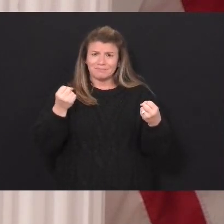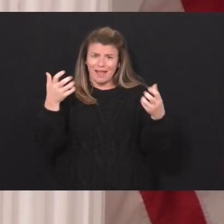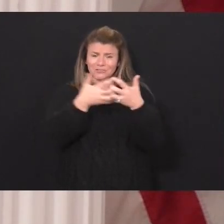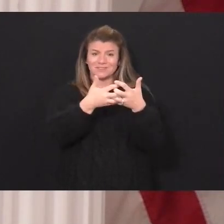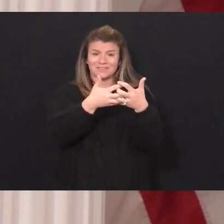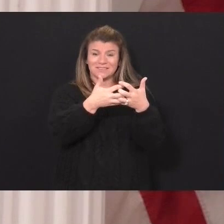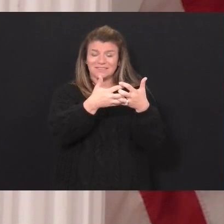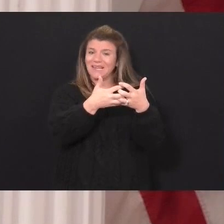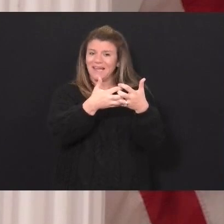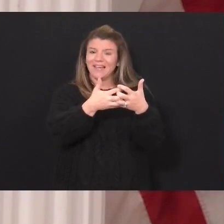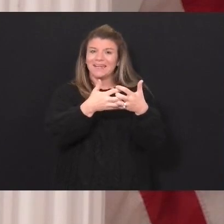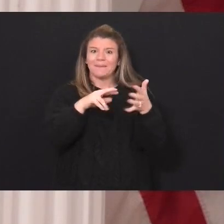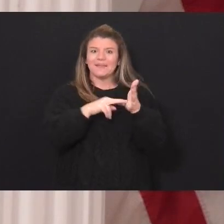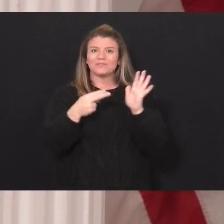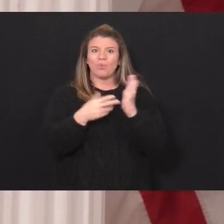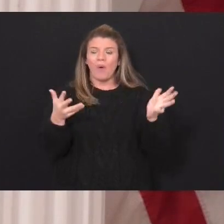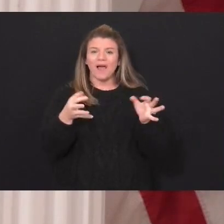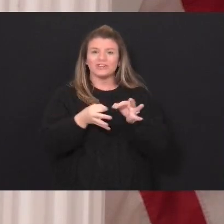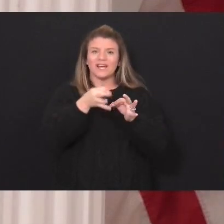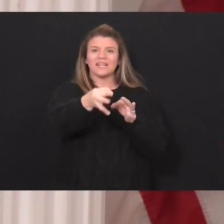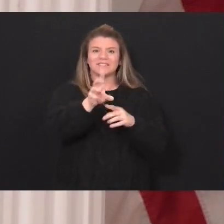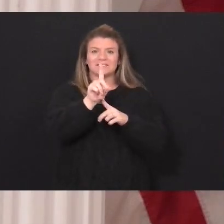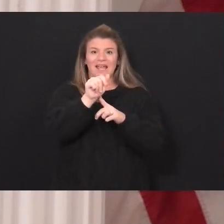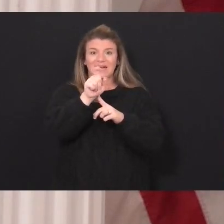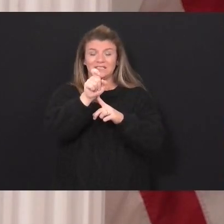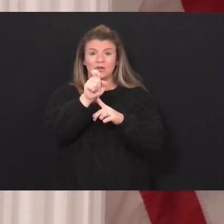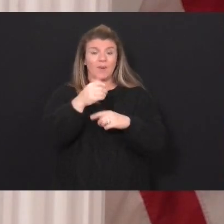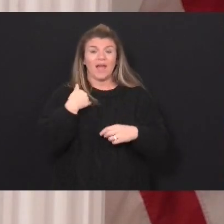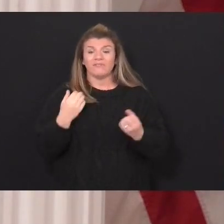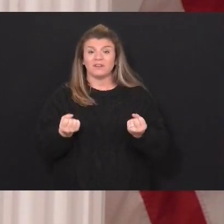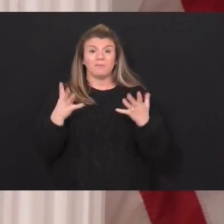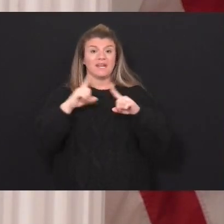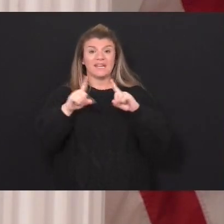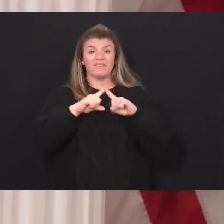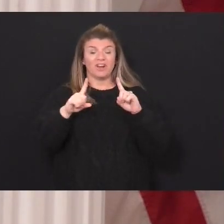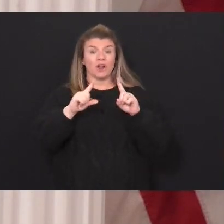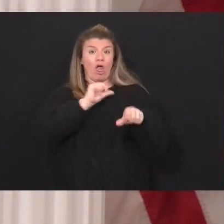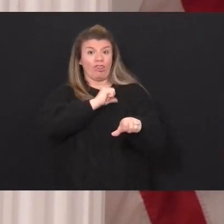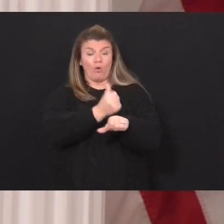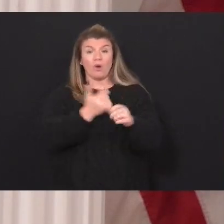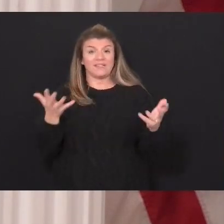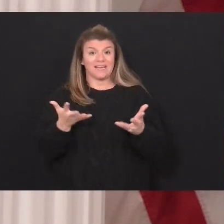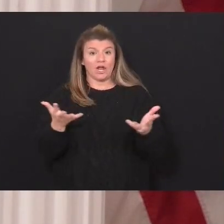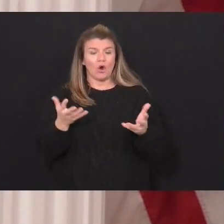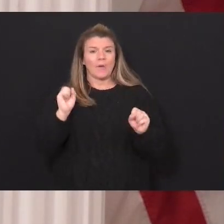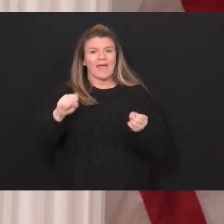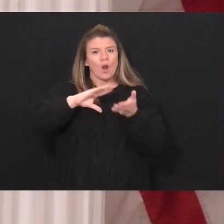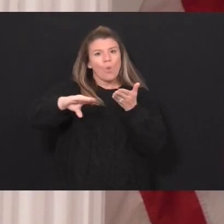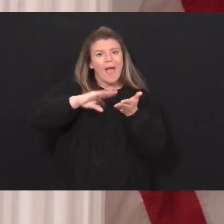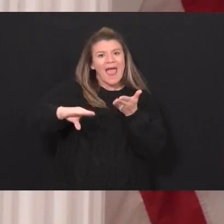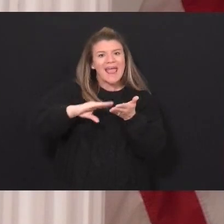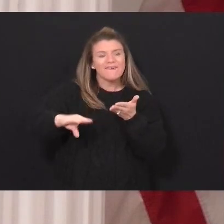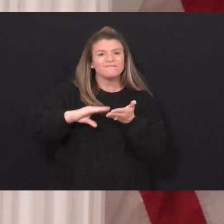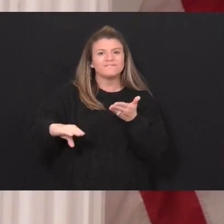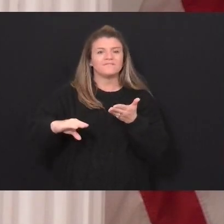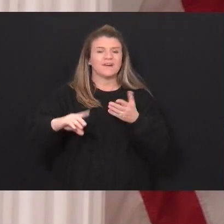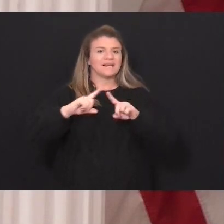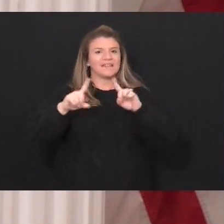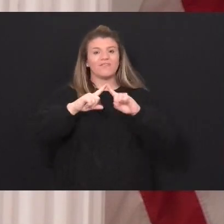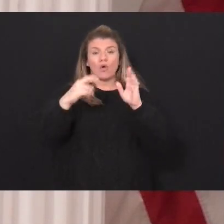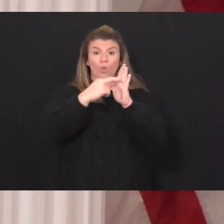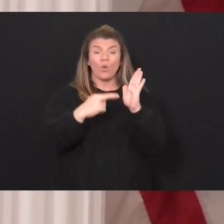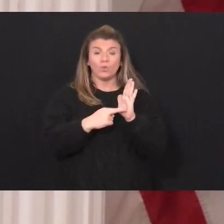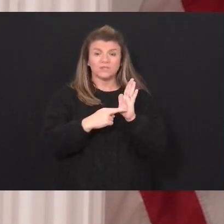the date of the election. There are a number of authorities the governor has in terms of waiving those regulatory statutes,